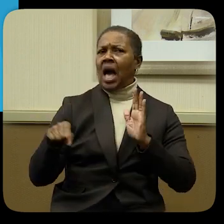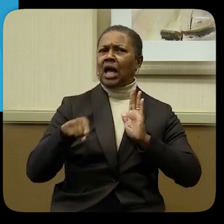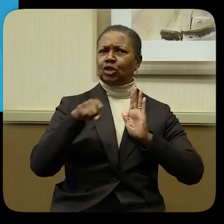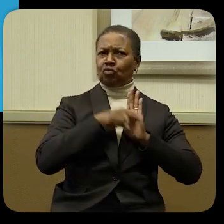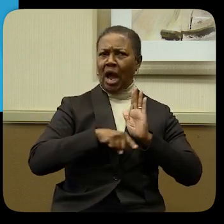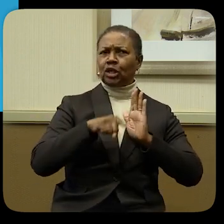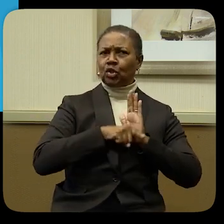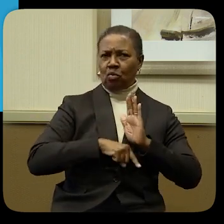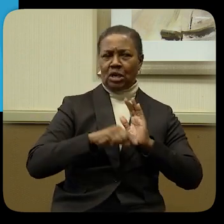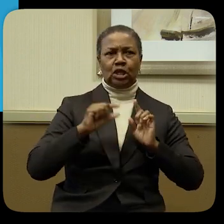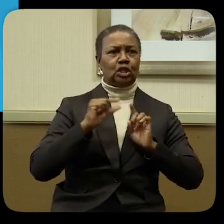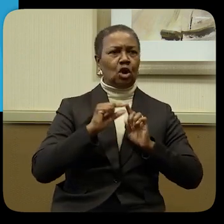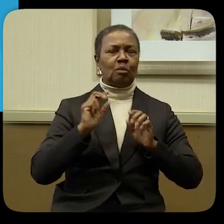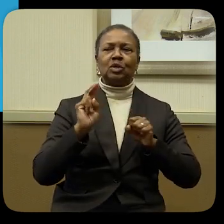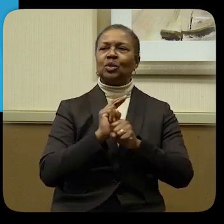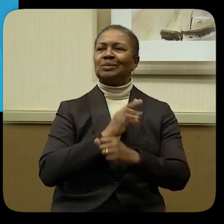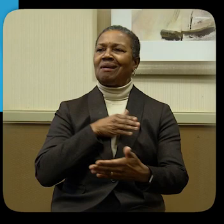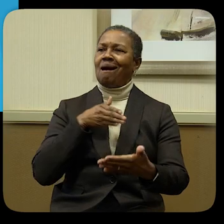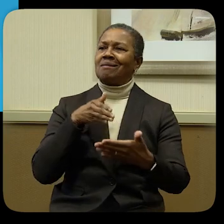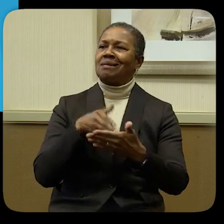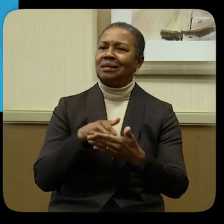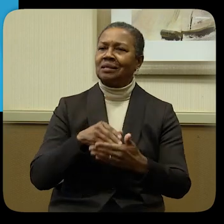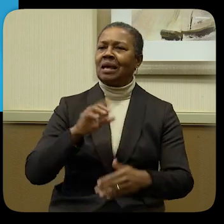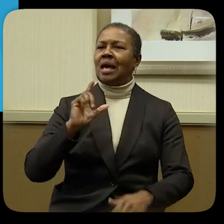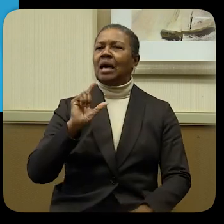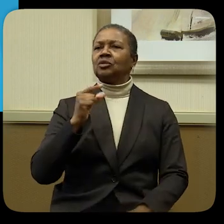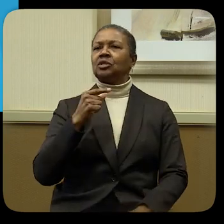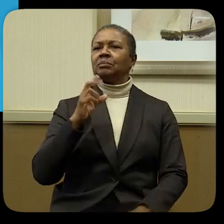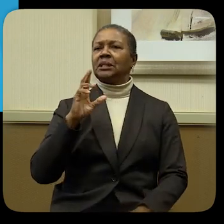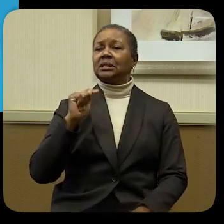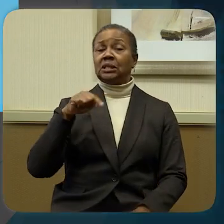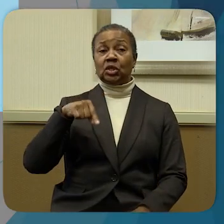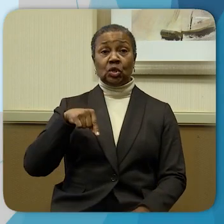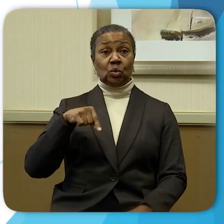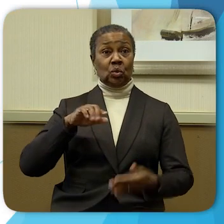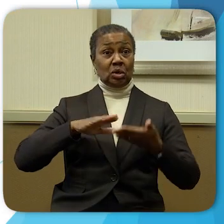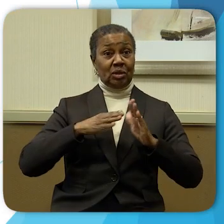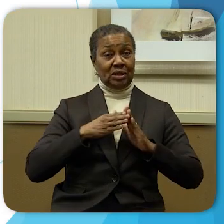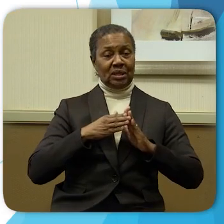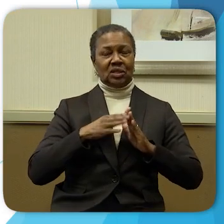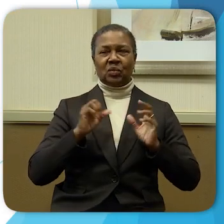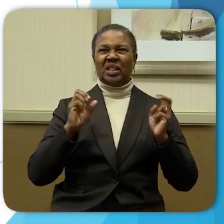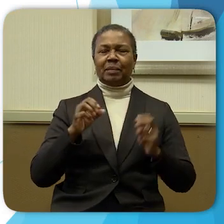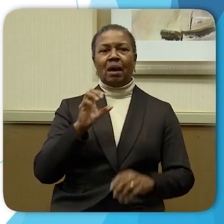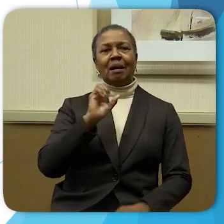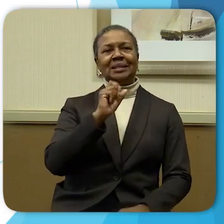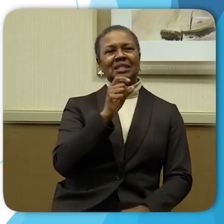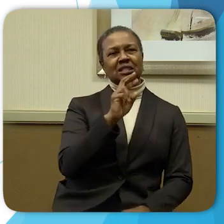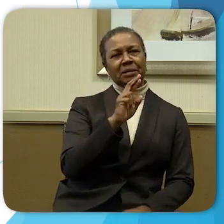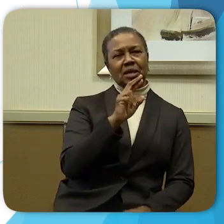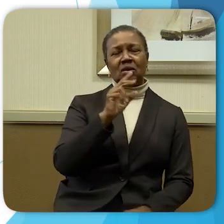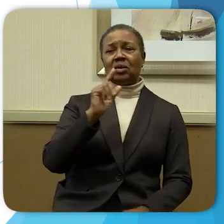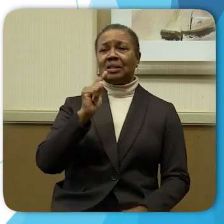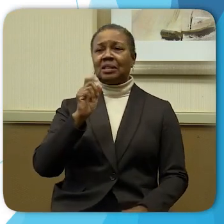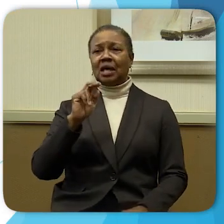derogatory term used against the LGBTQ community. So we think about smear the queer, like on the playground,